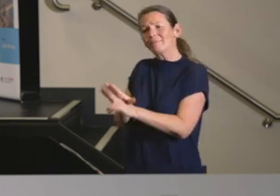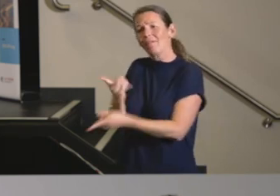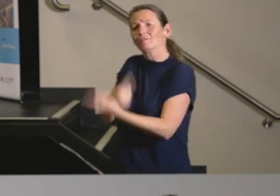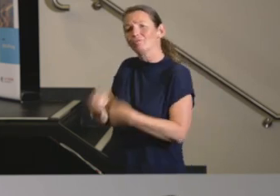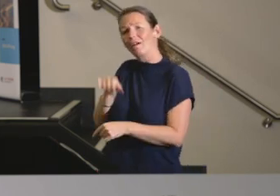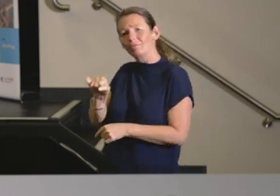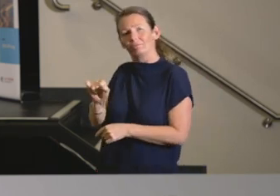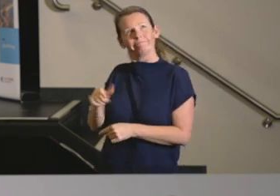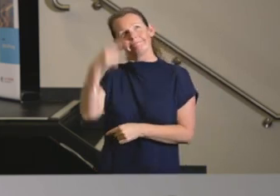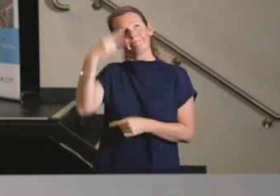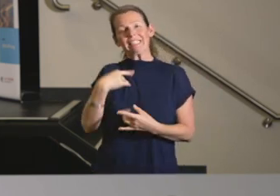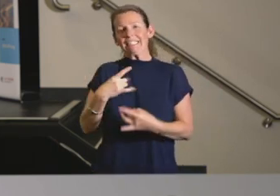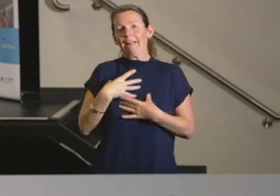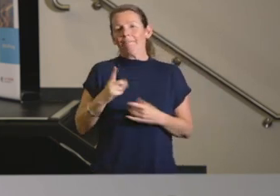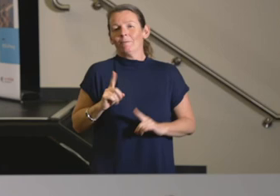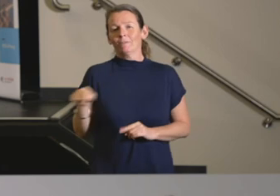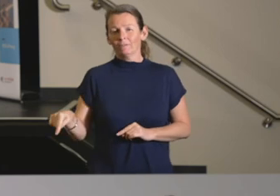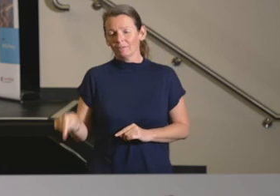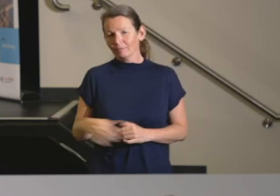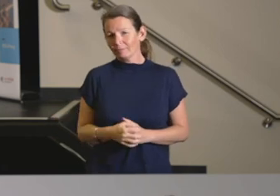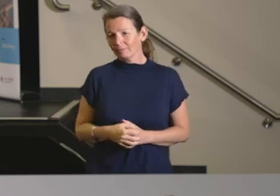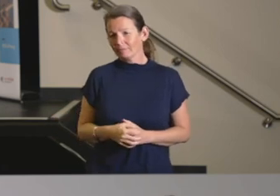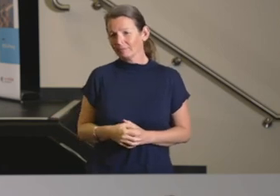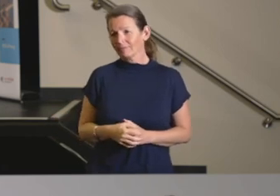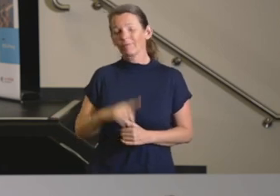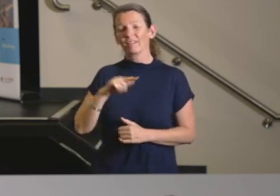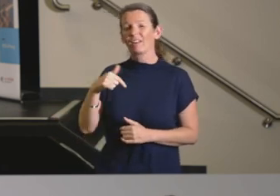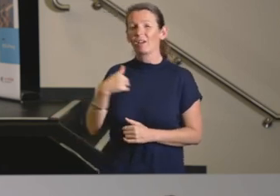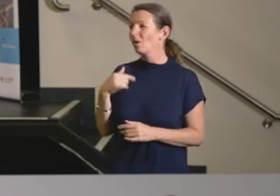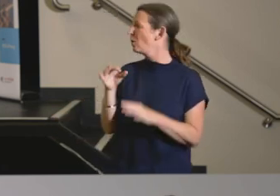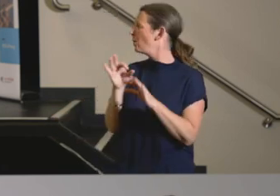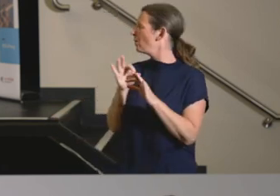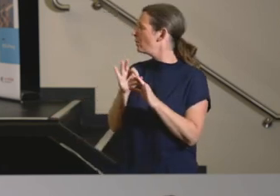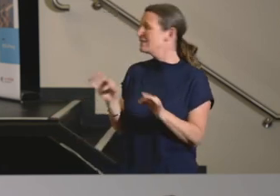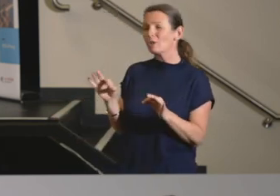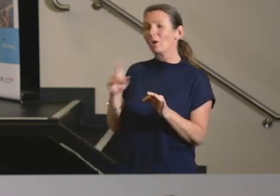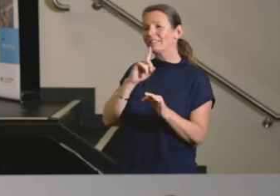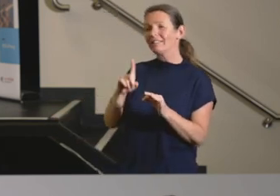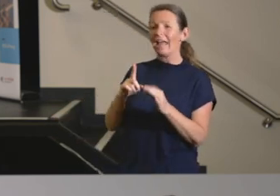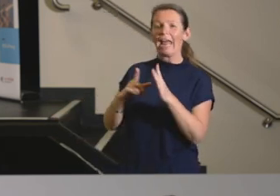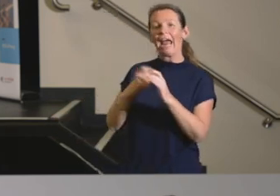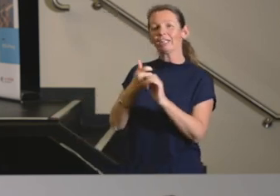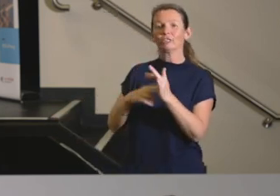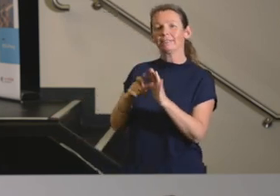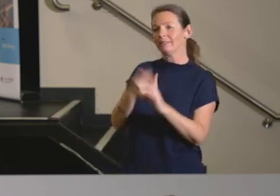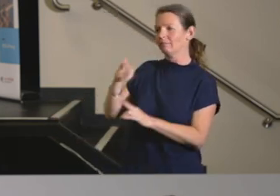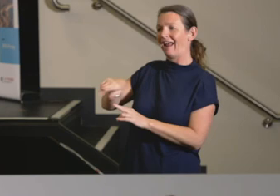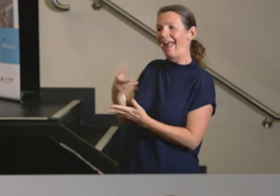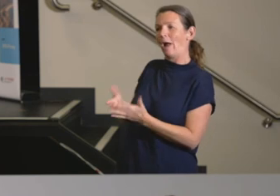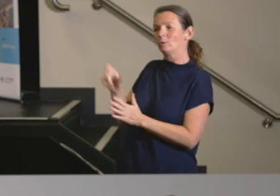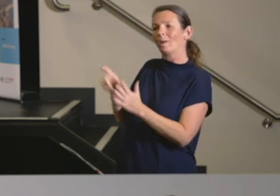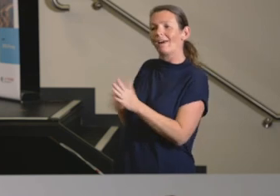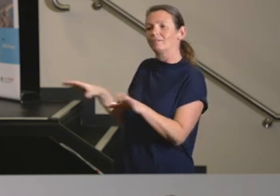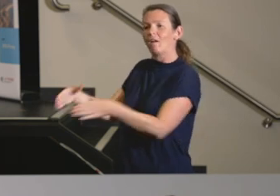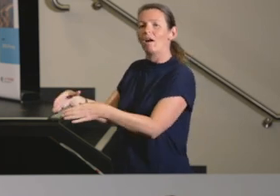lot of weight. And I think if we don't use identity as a way to classify people, but as a way just